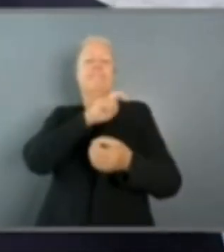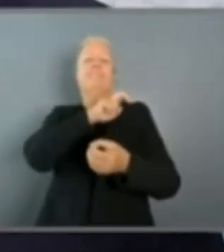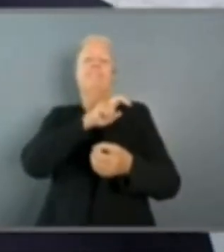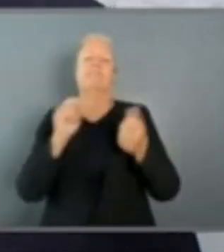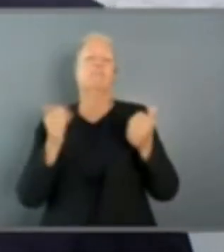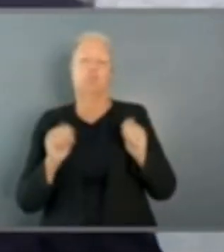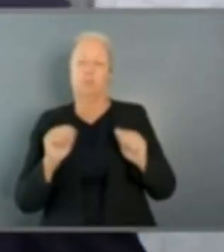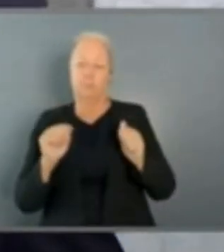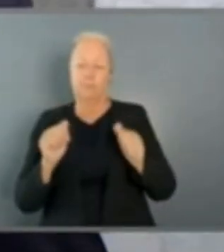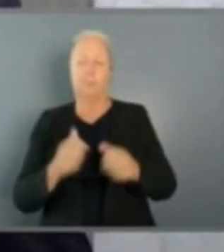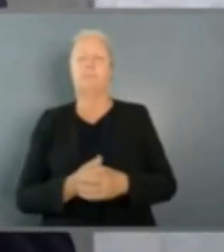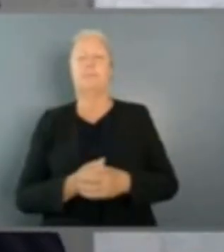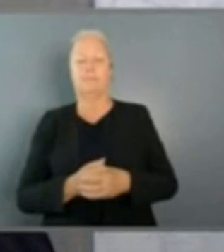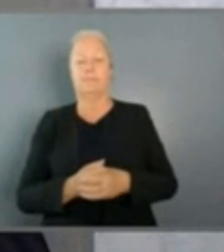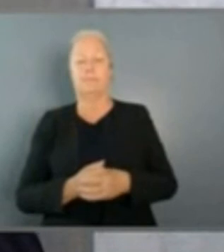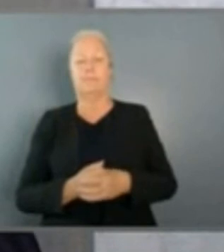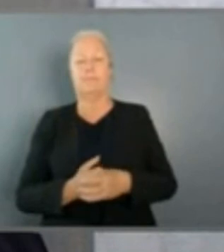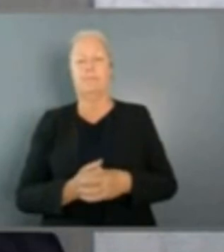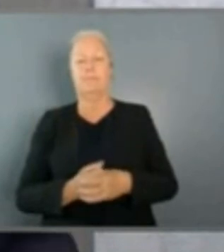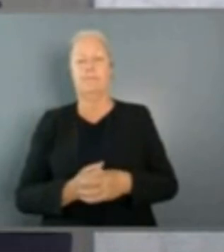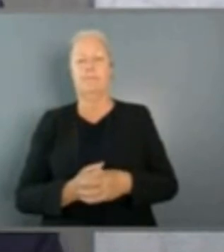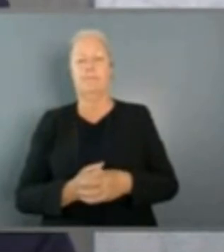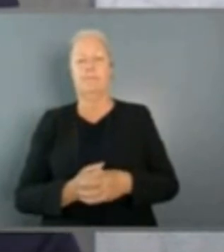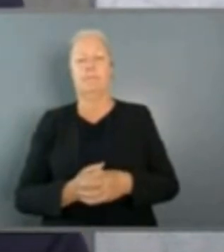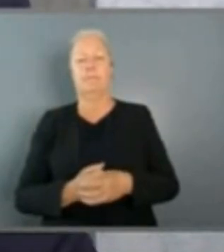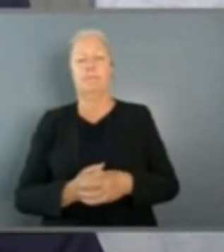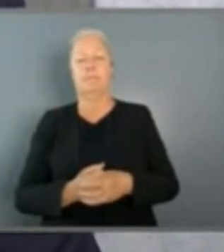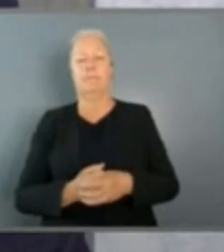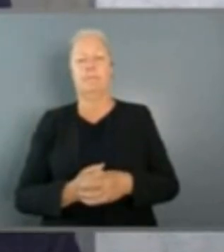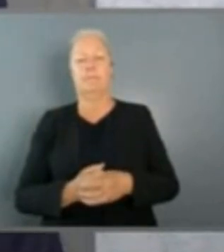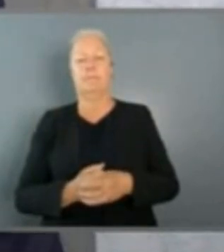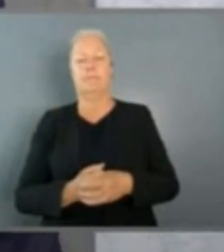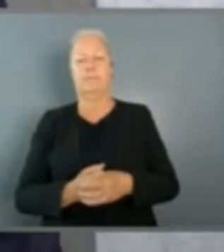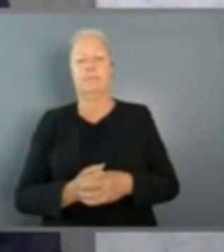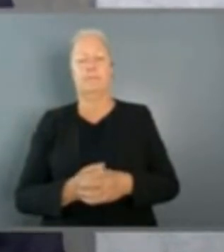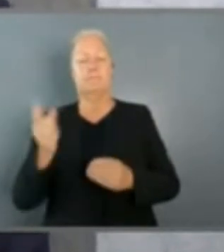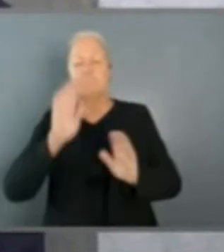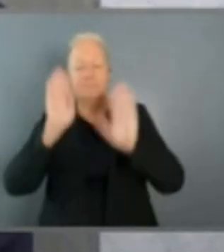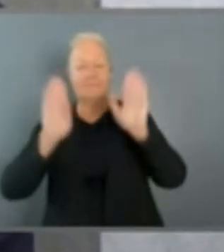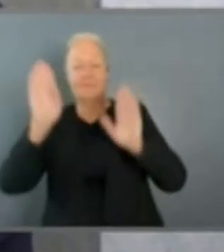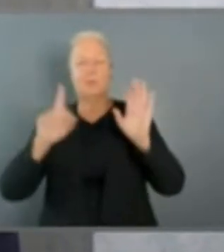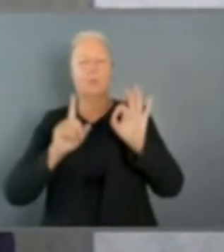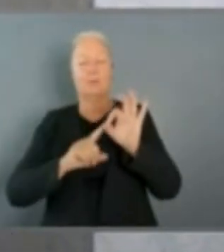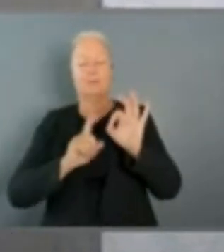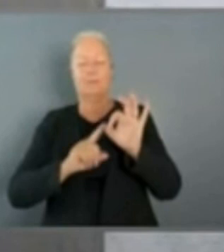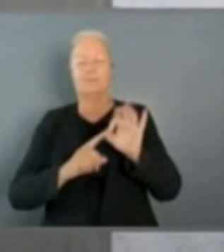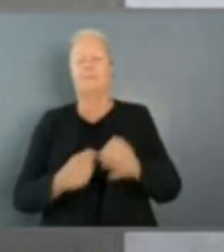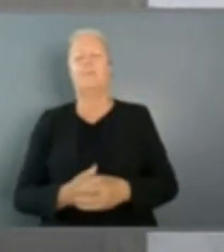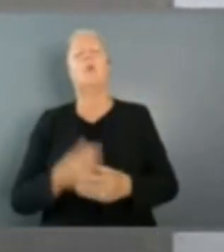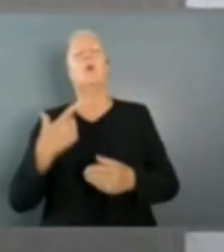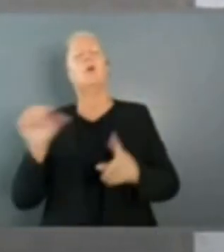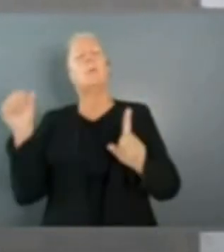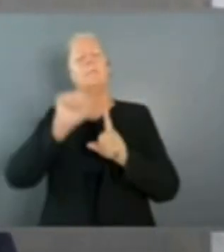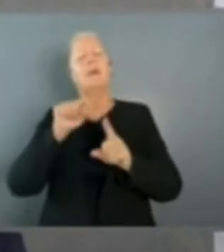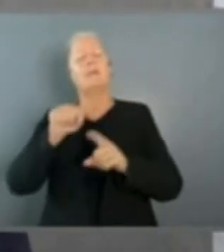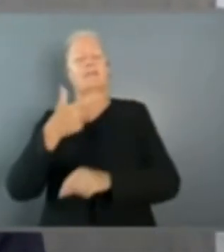other women in the Liberal Party to come forward. Phil. Sorry, just back on the vaccination thing. If the Europeans